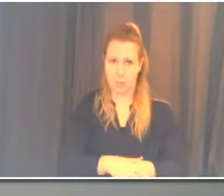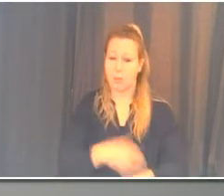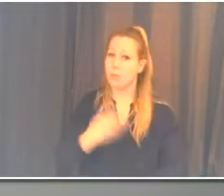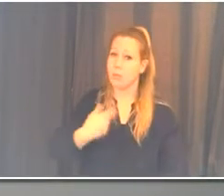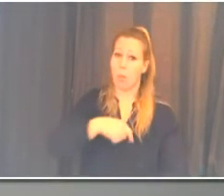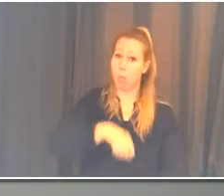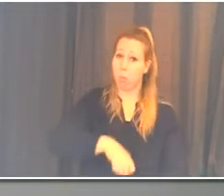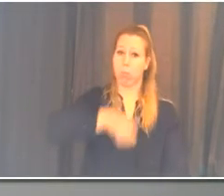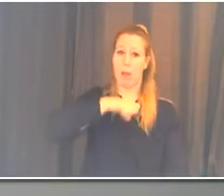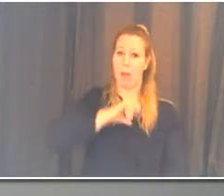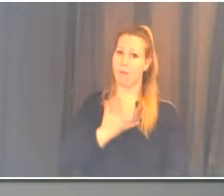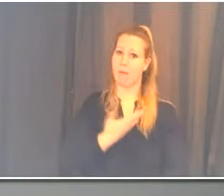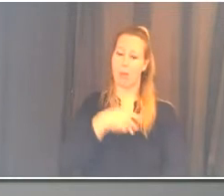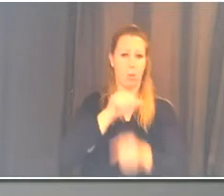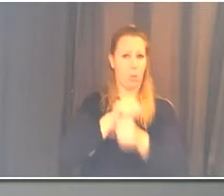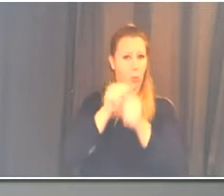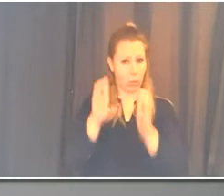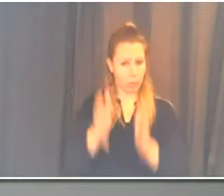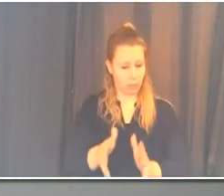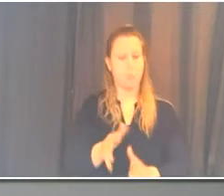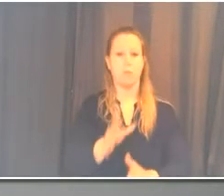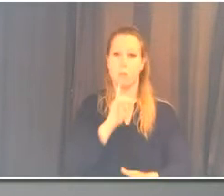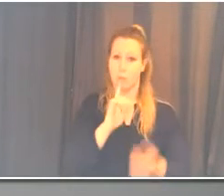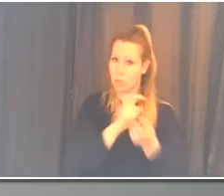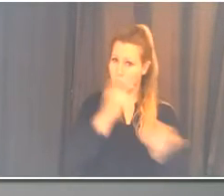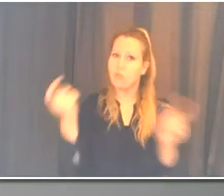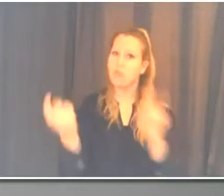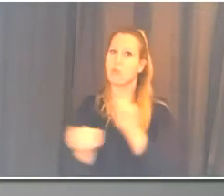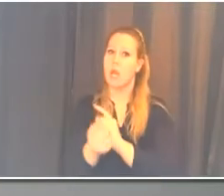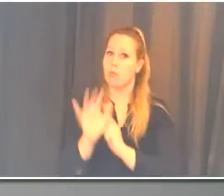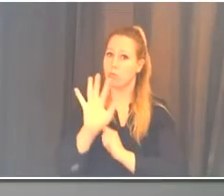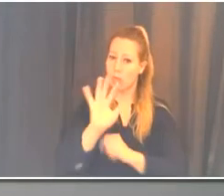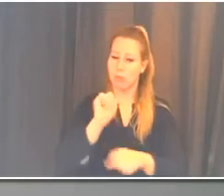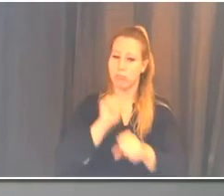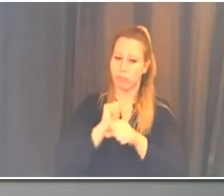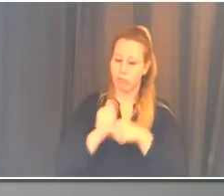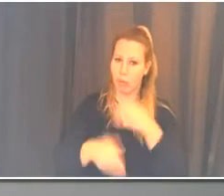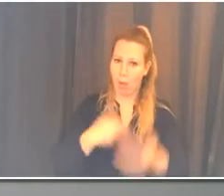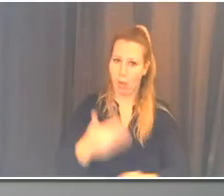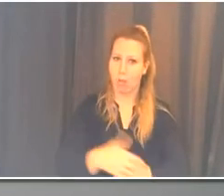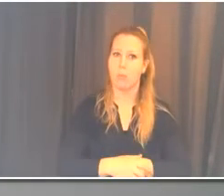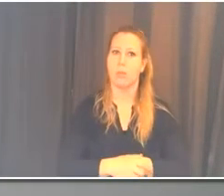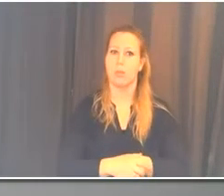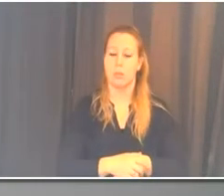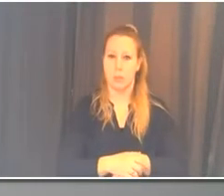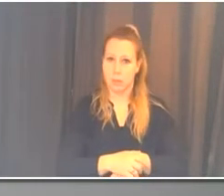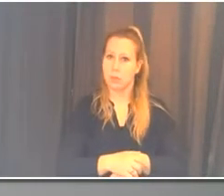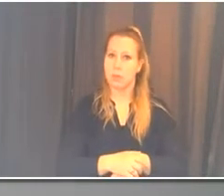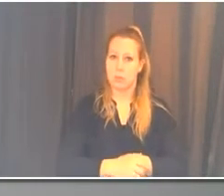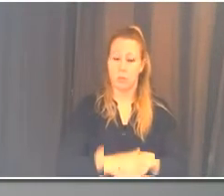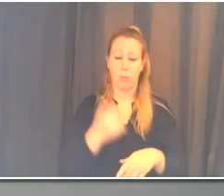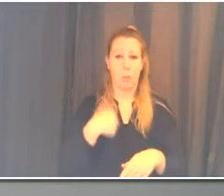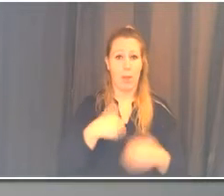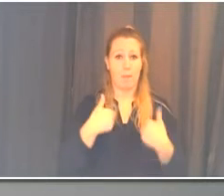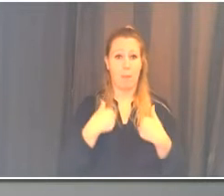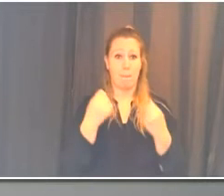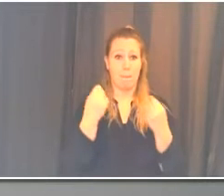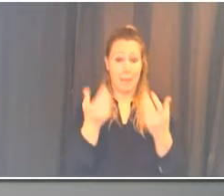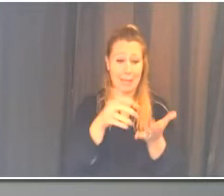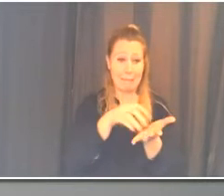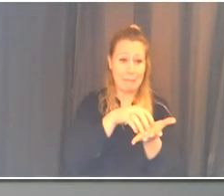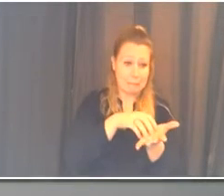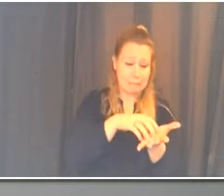office even though we have shifted to Virtual working from home clients are still in need of services we